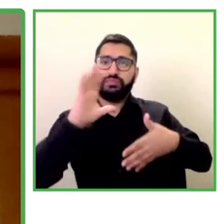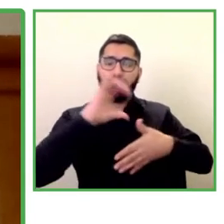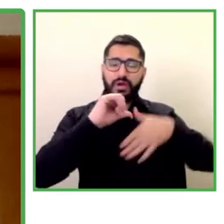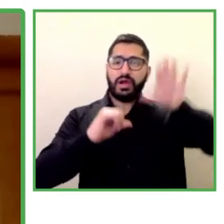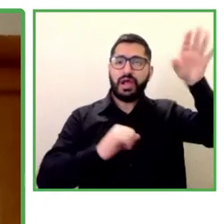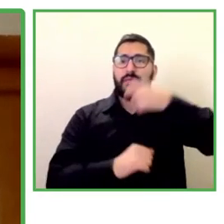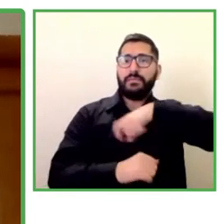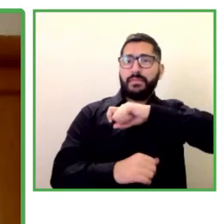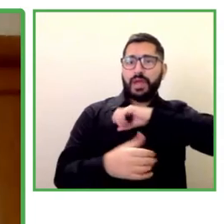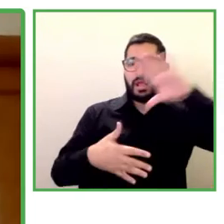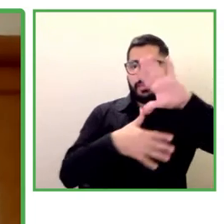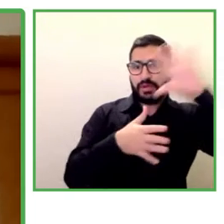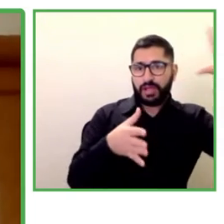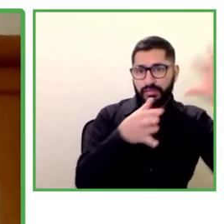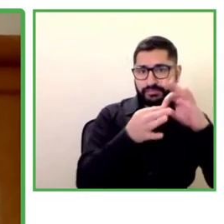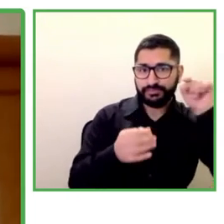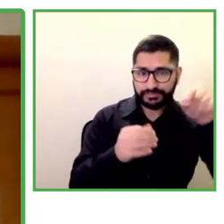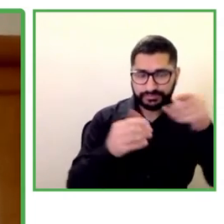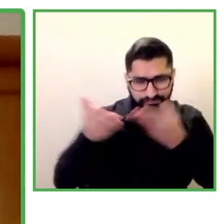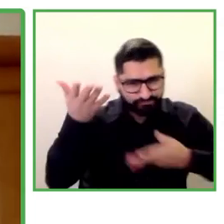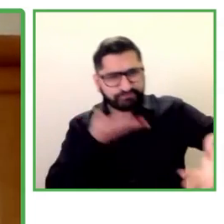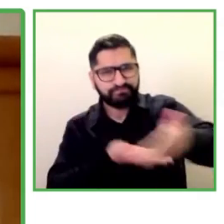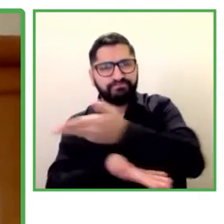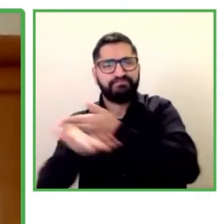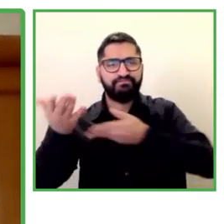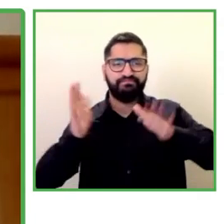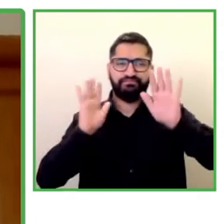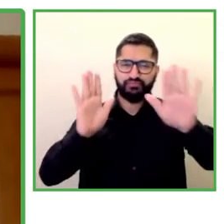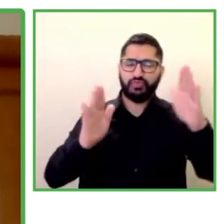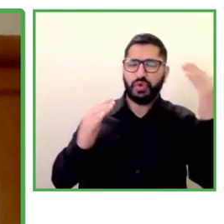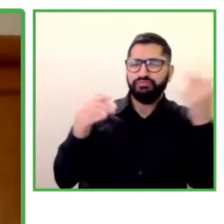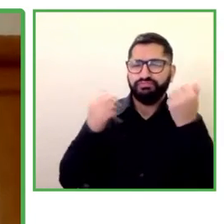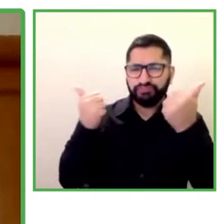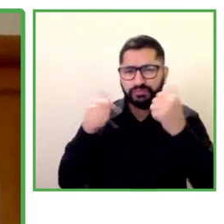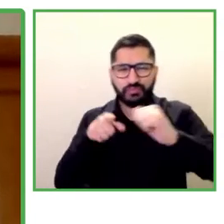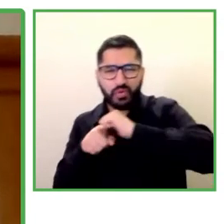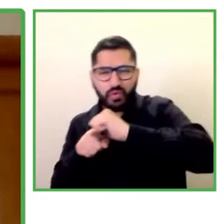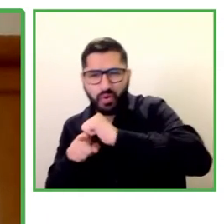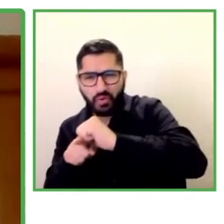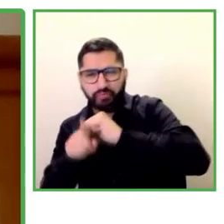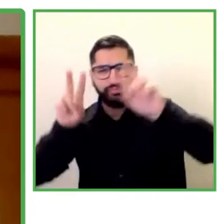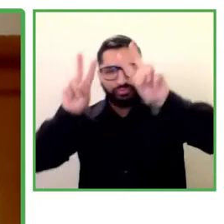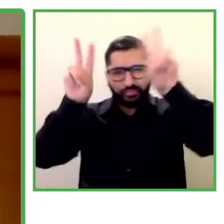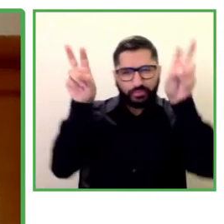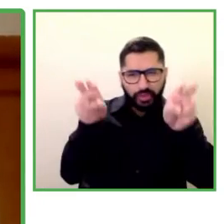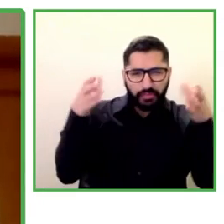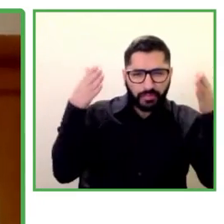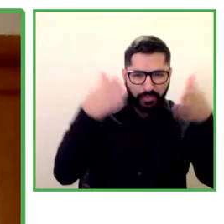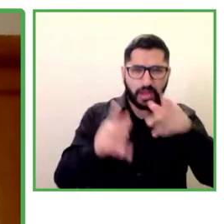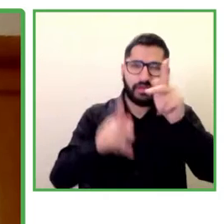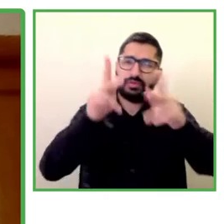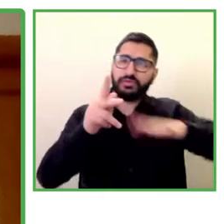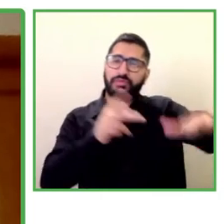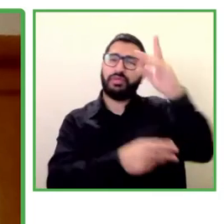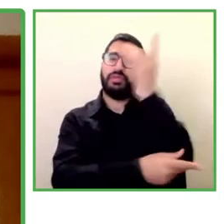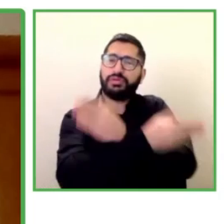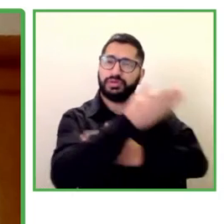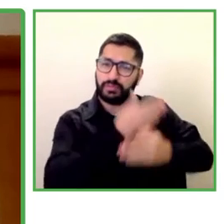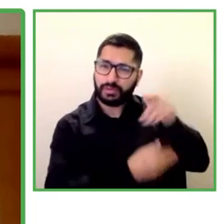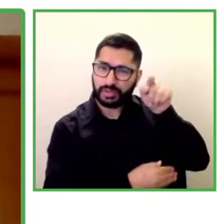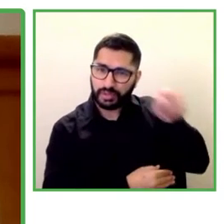a line of work that is centered in the exchange of practices, of best practices in the employment of people with disabilities. And this could be